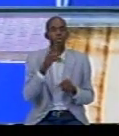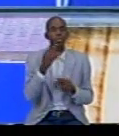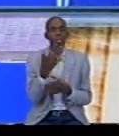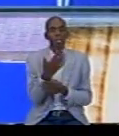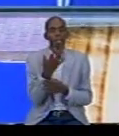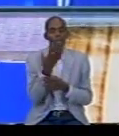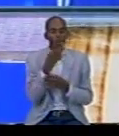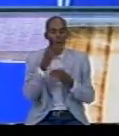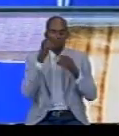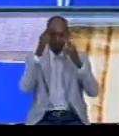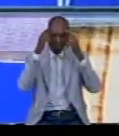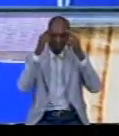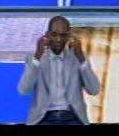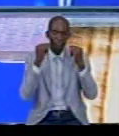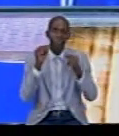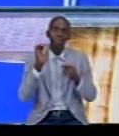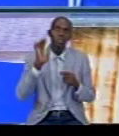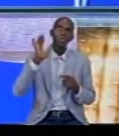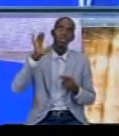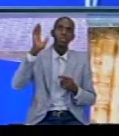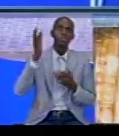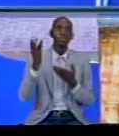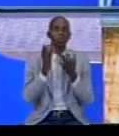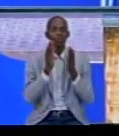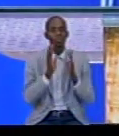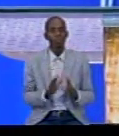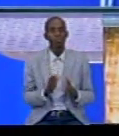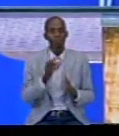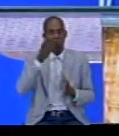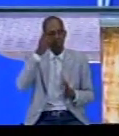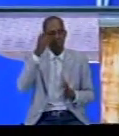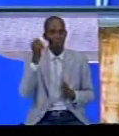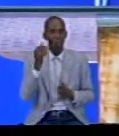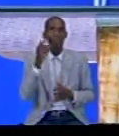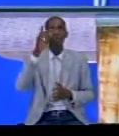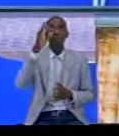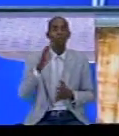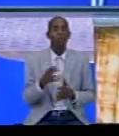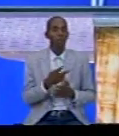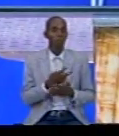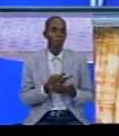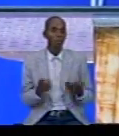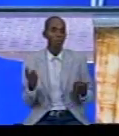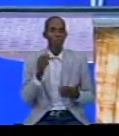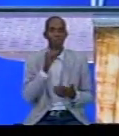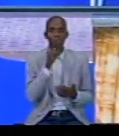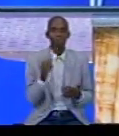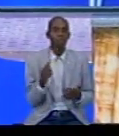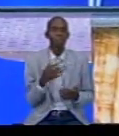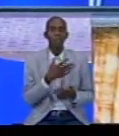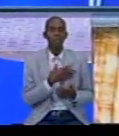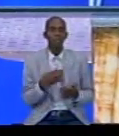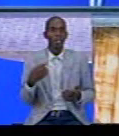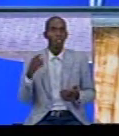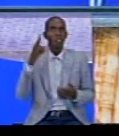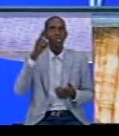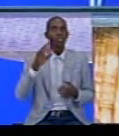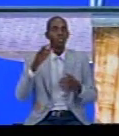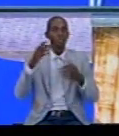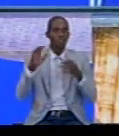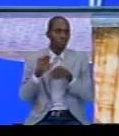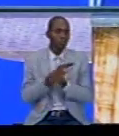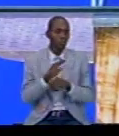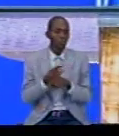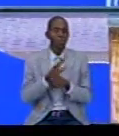of Moses his servant. He said, because God fails not, And he fulfills his promise, all the promises